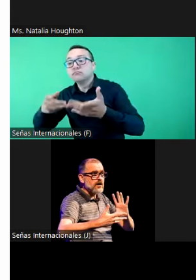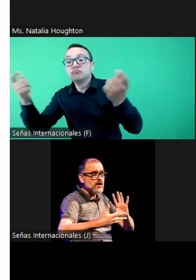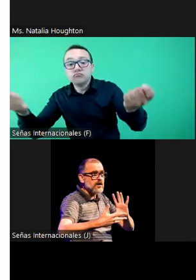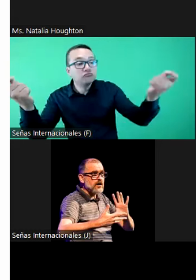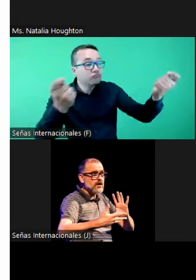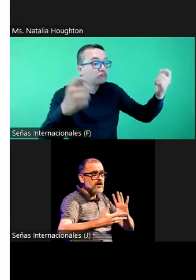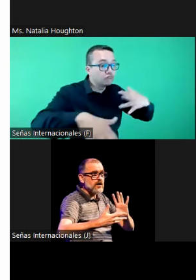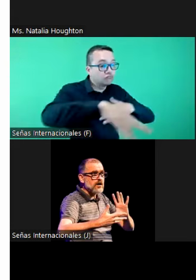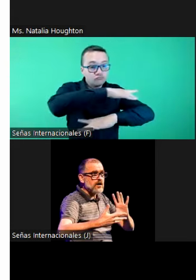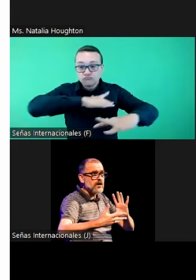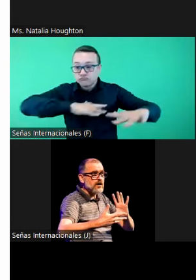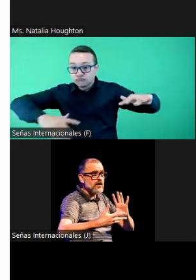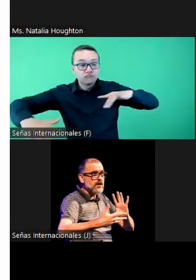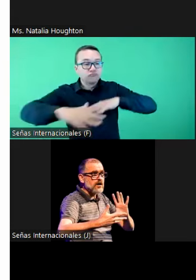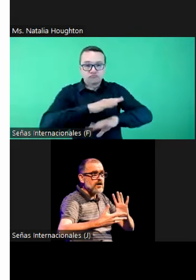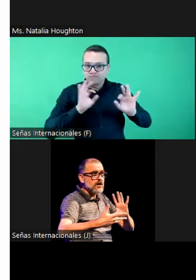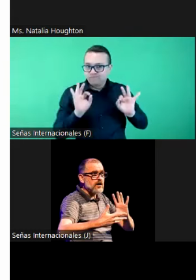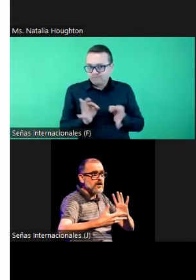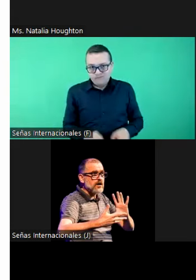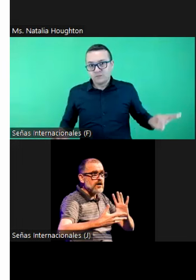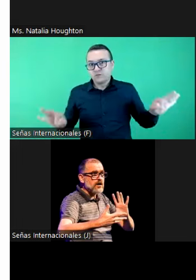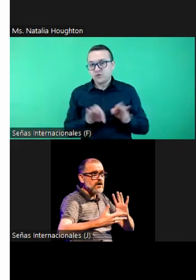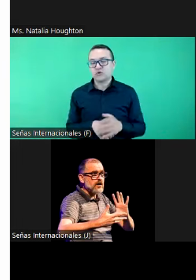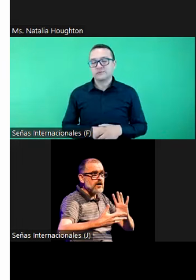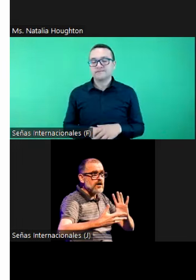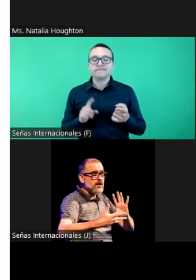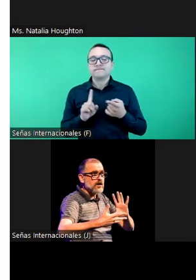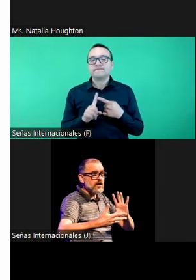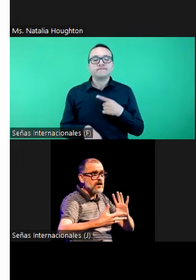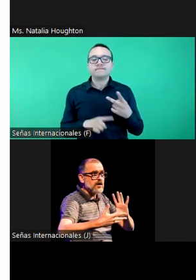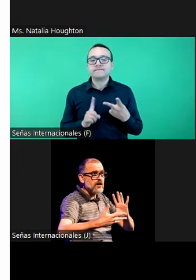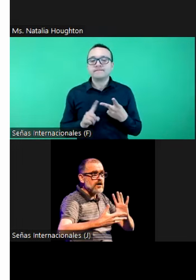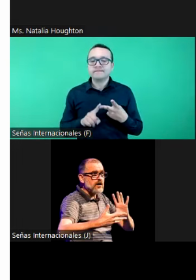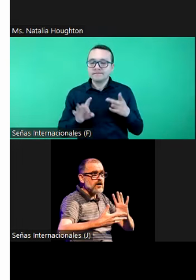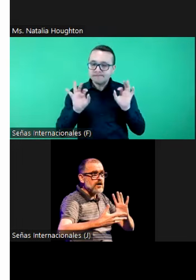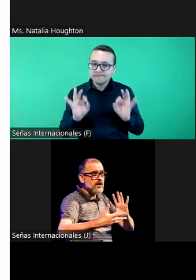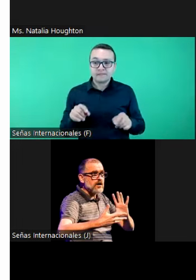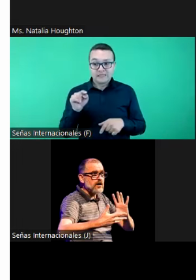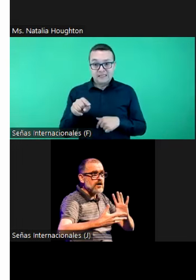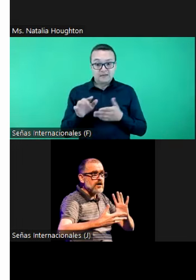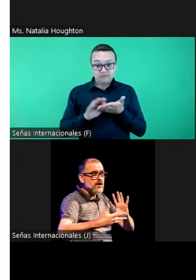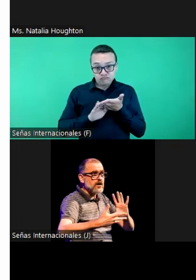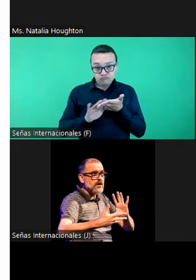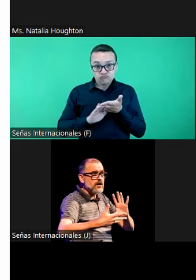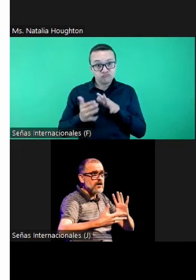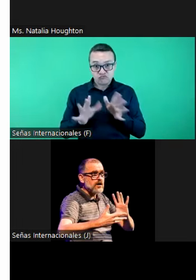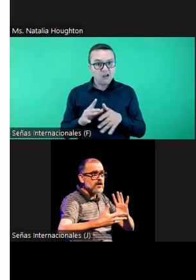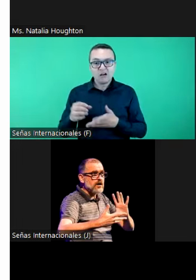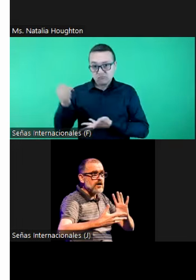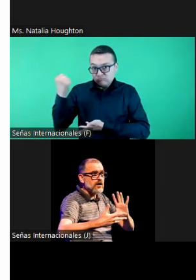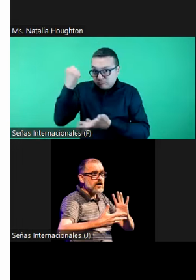and with a multi-sectoral approach. And this is not only solved with